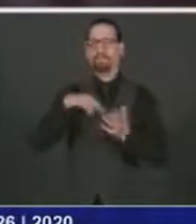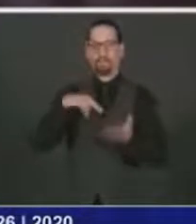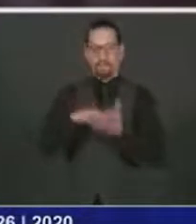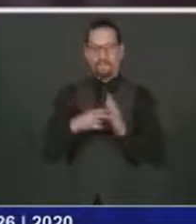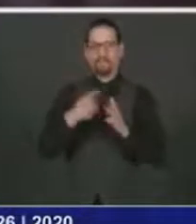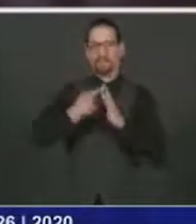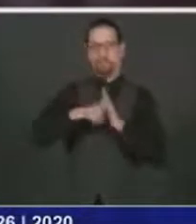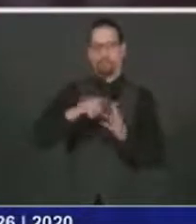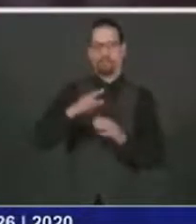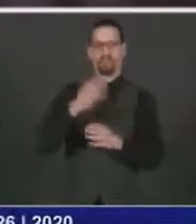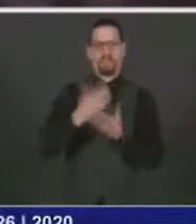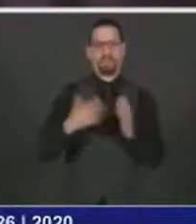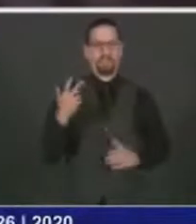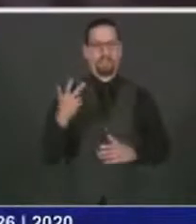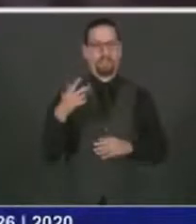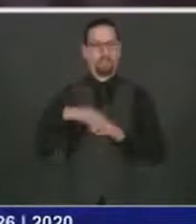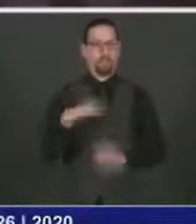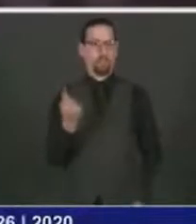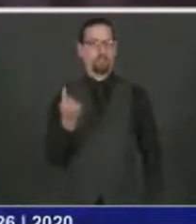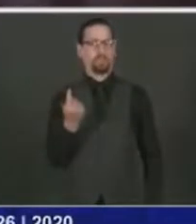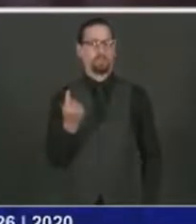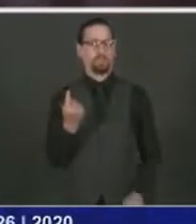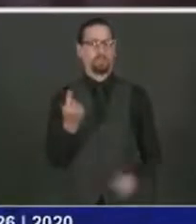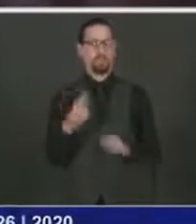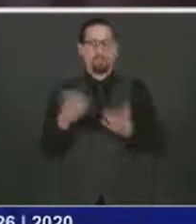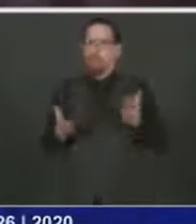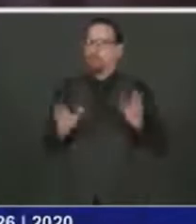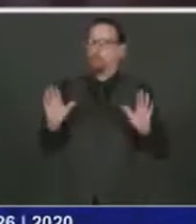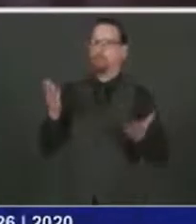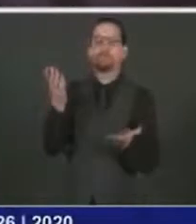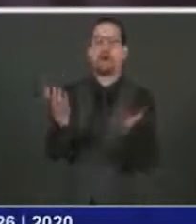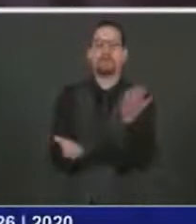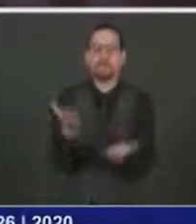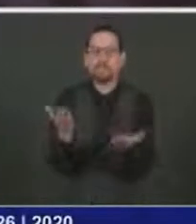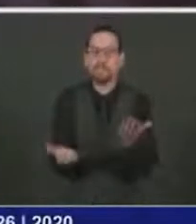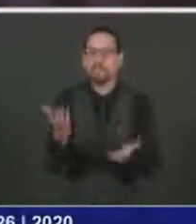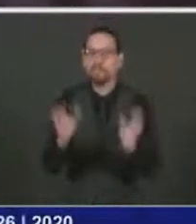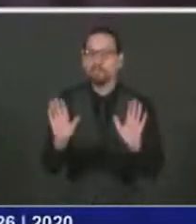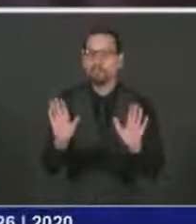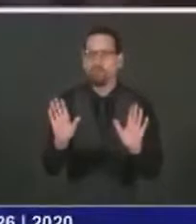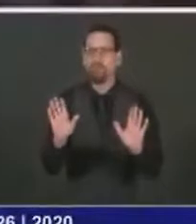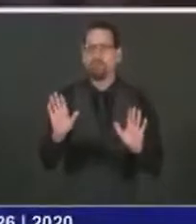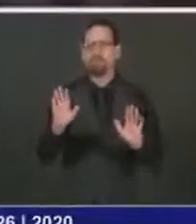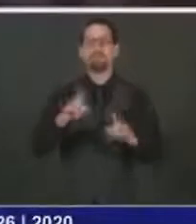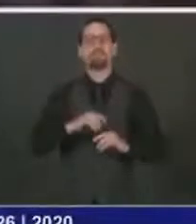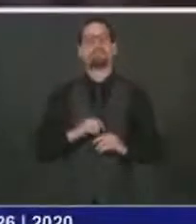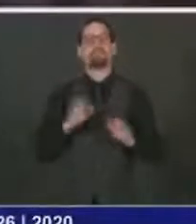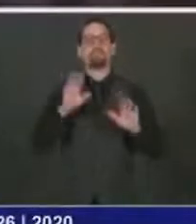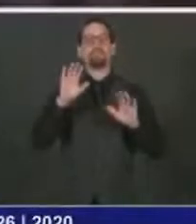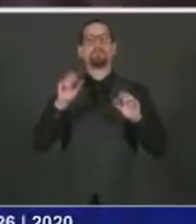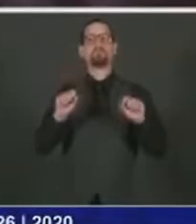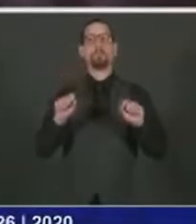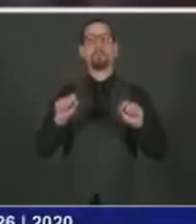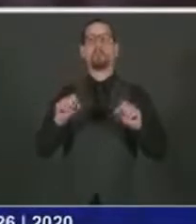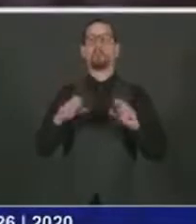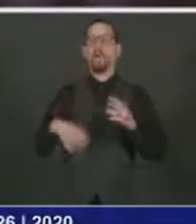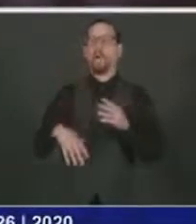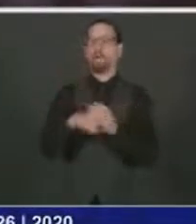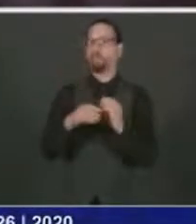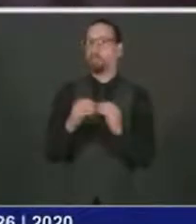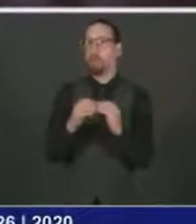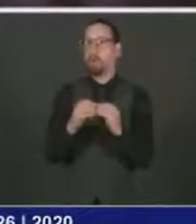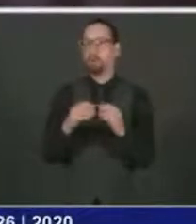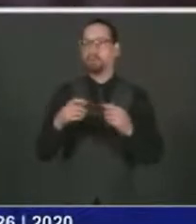We may have some modifications to what I've previously rolled out around large gatherings in light of what we're seeing in other